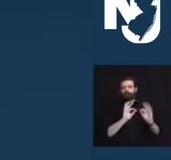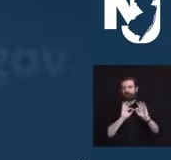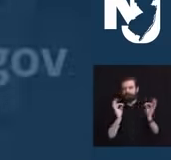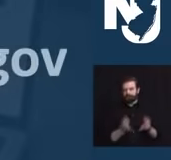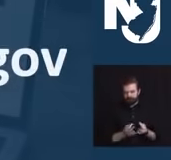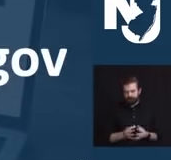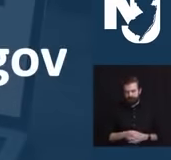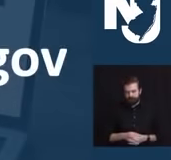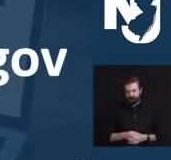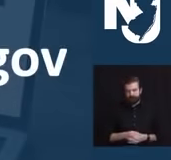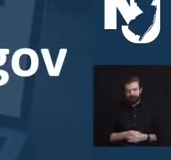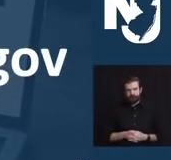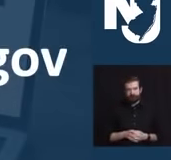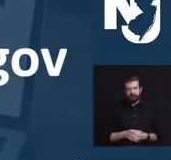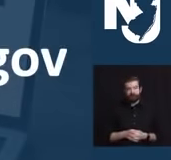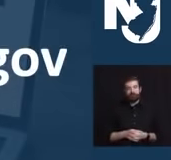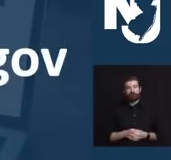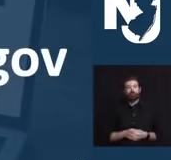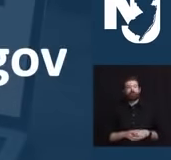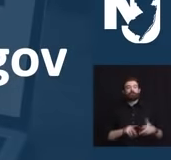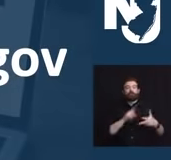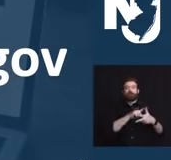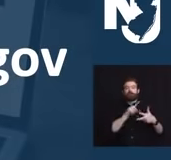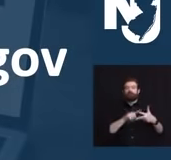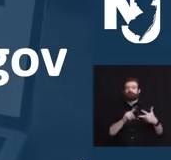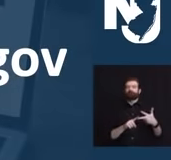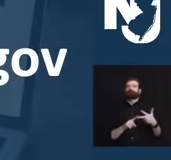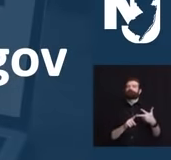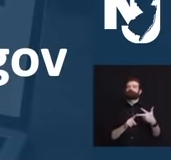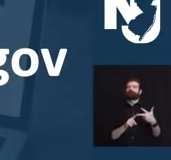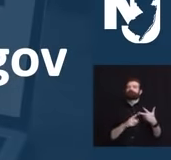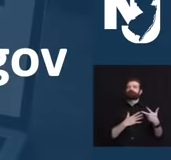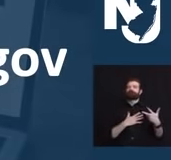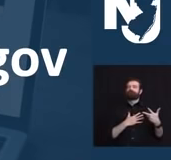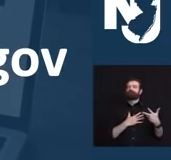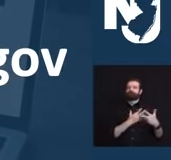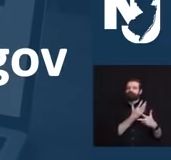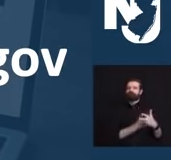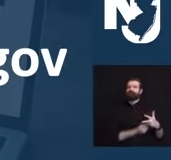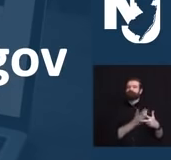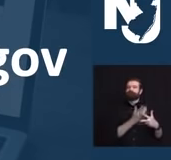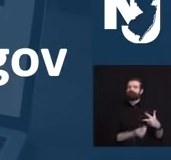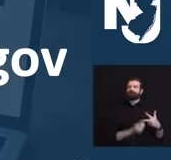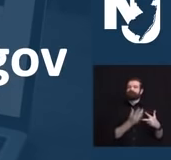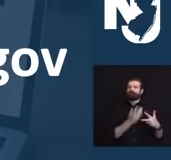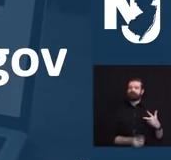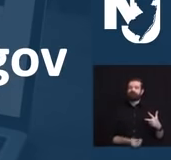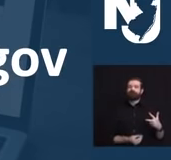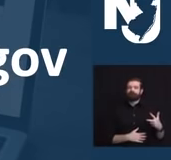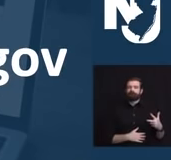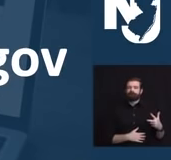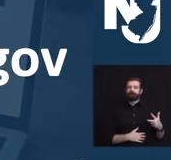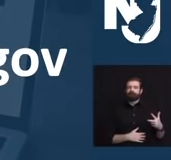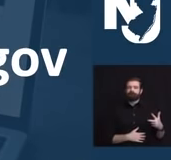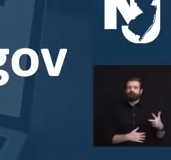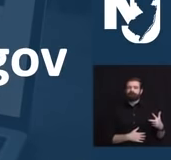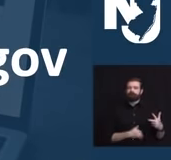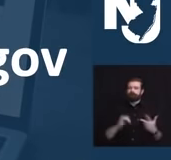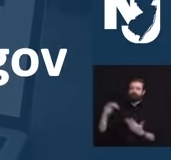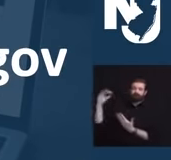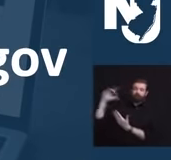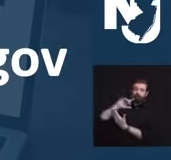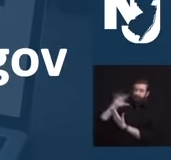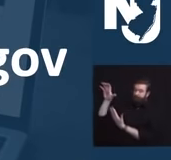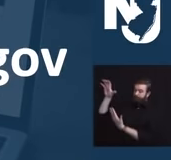more tremendous lives lost, 3 more families added to the list of those who have already experienced the worst of this pandemic.